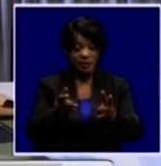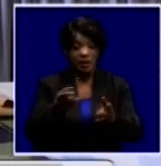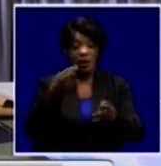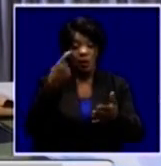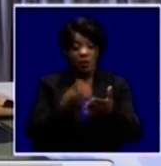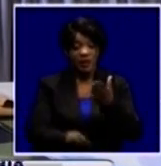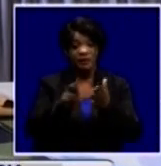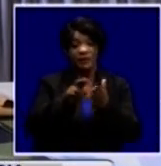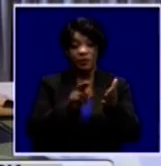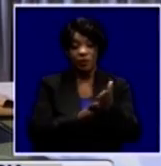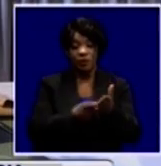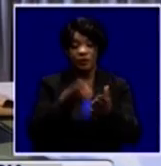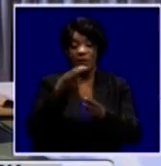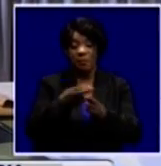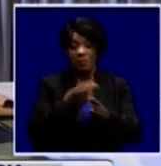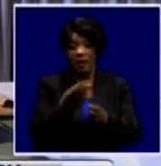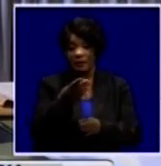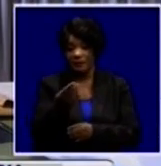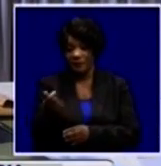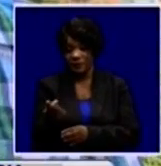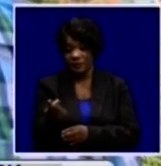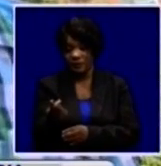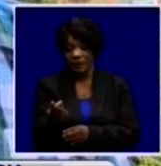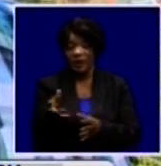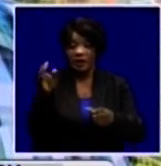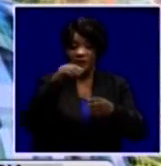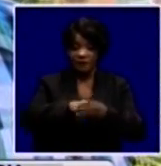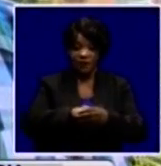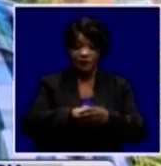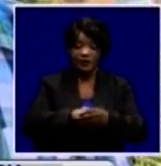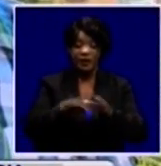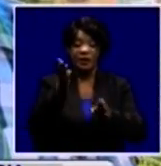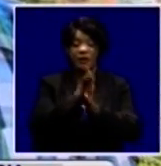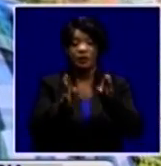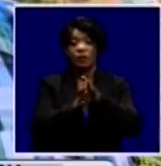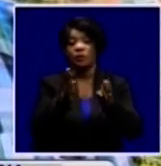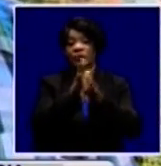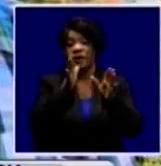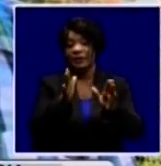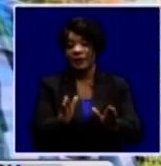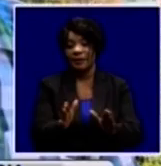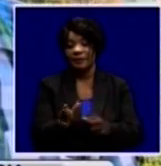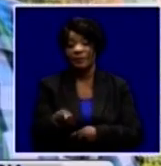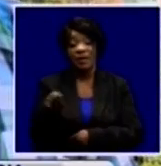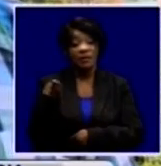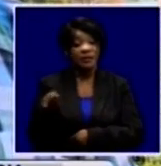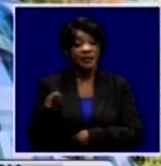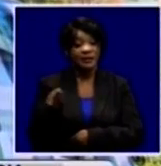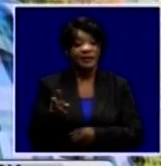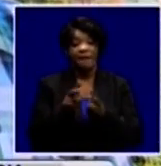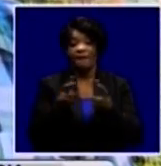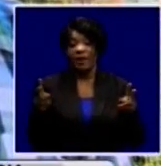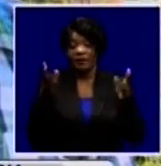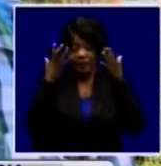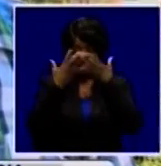few months. It involves the contractors. And this is very worrisome. For us,